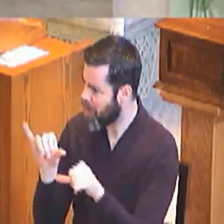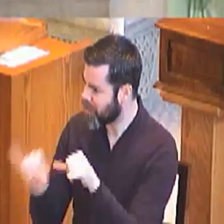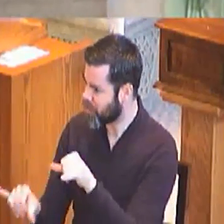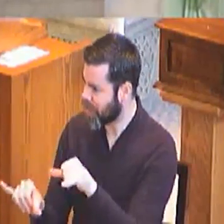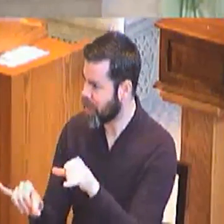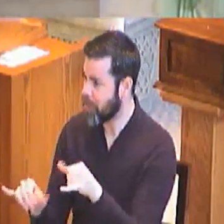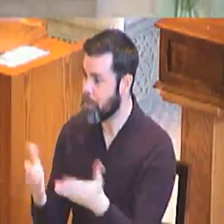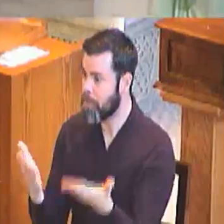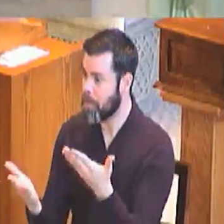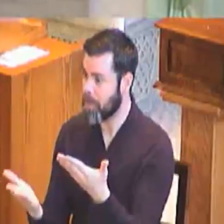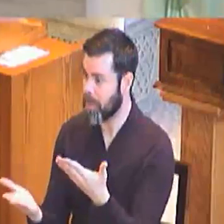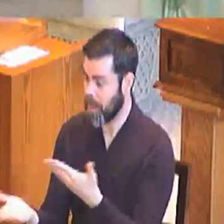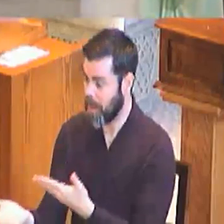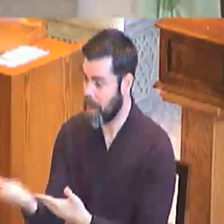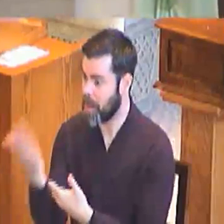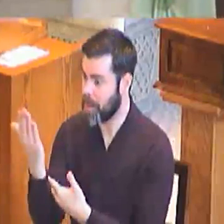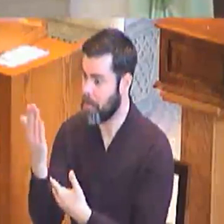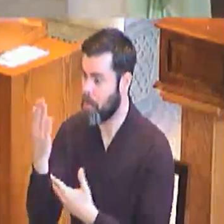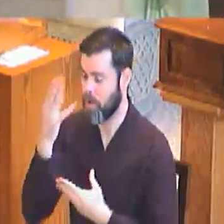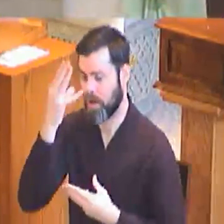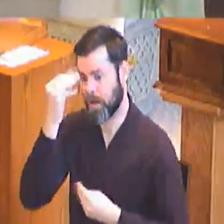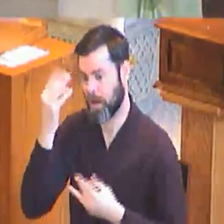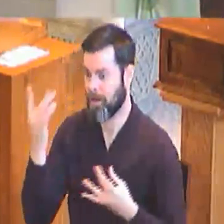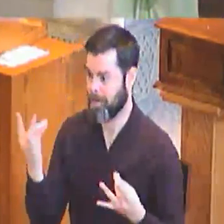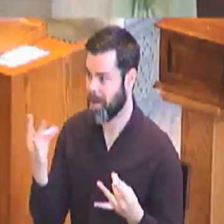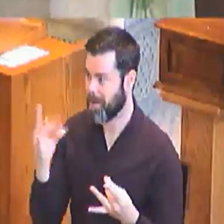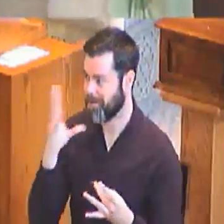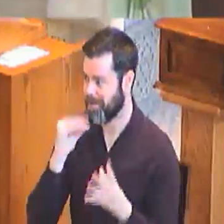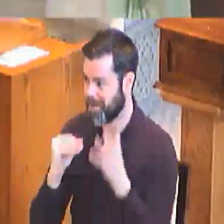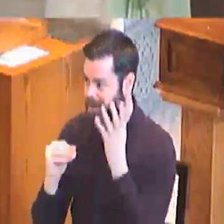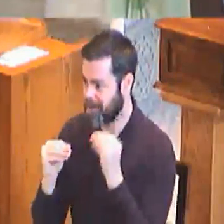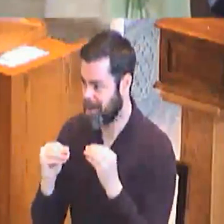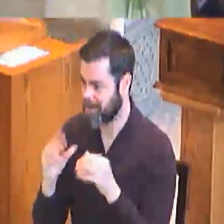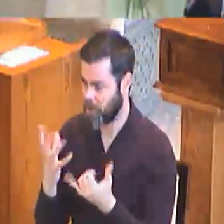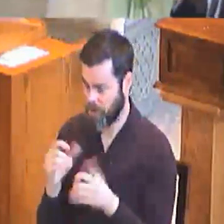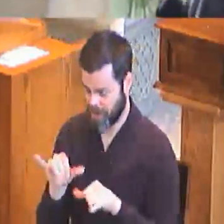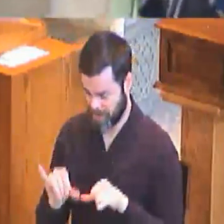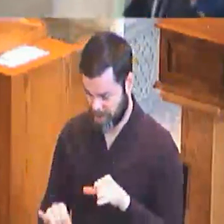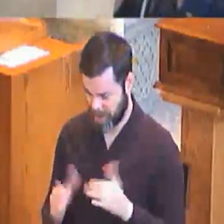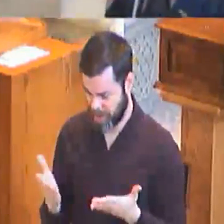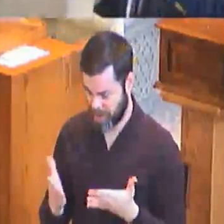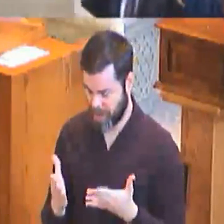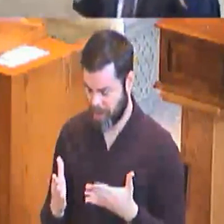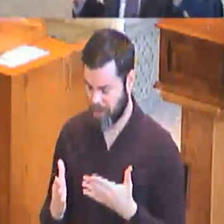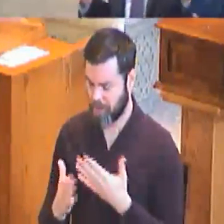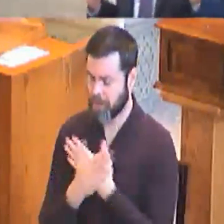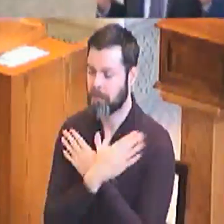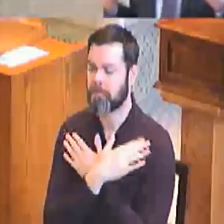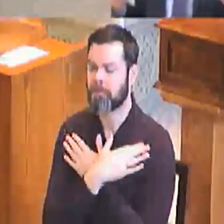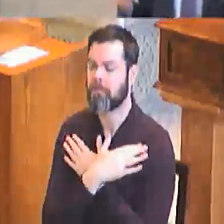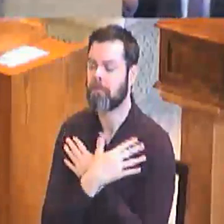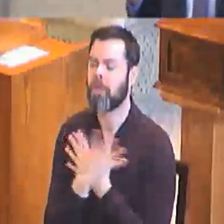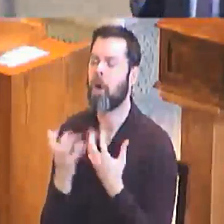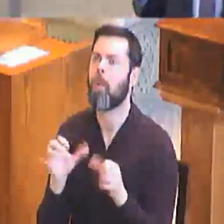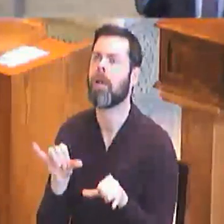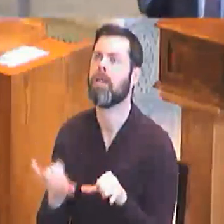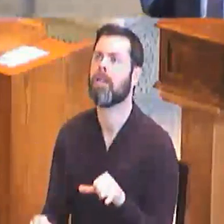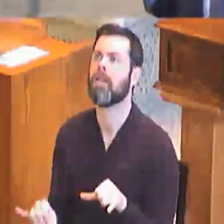morning meditation quite often, do we not? We experience that, and there's a part of us that says, oh, just let me stay